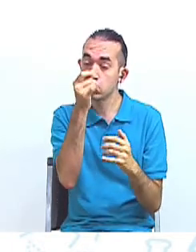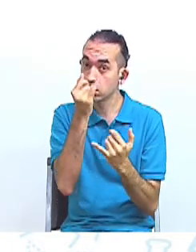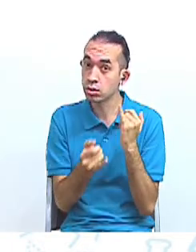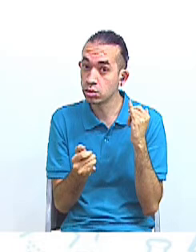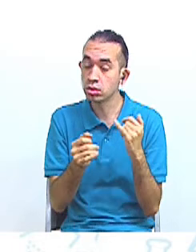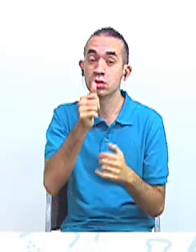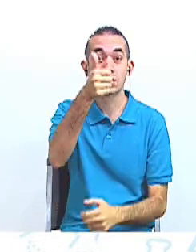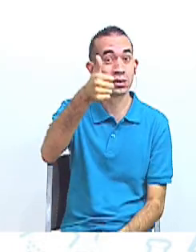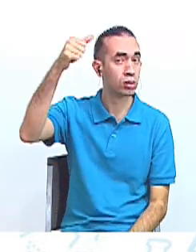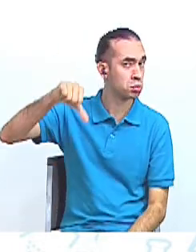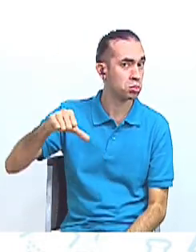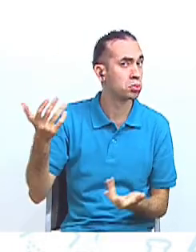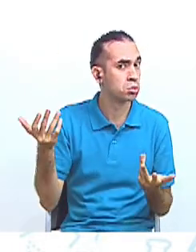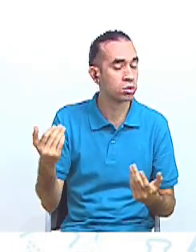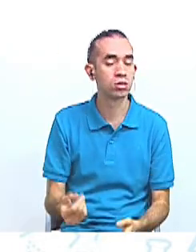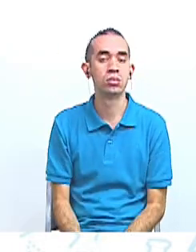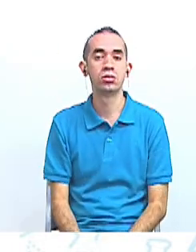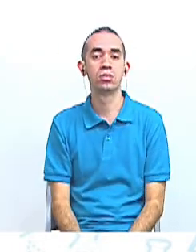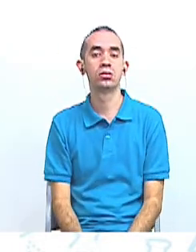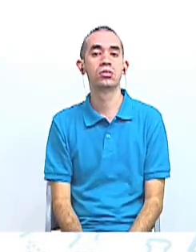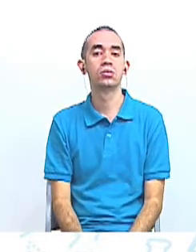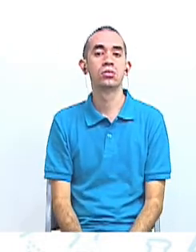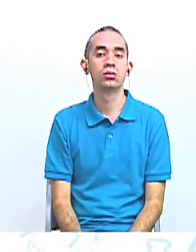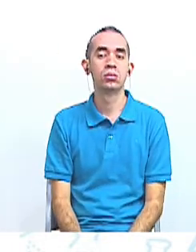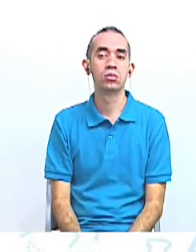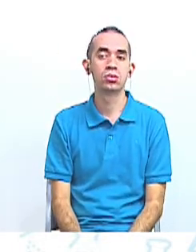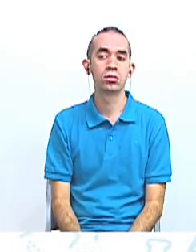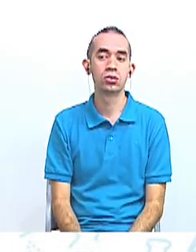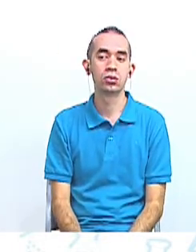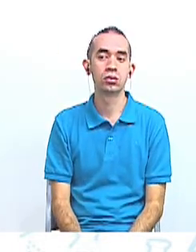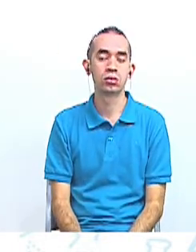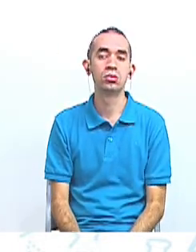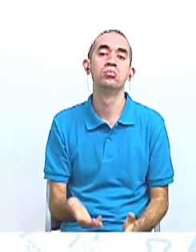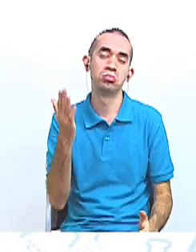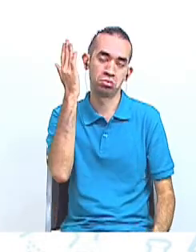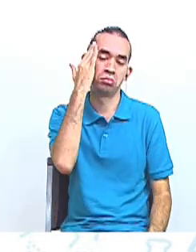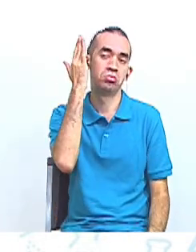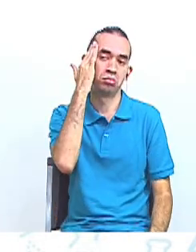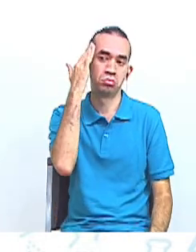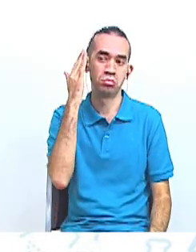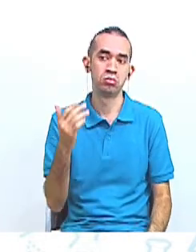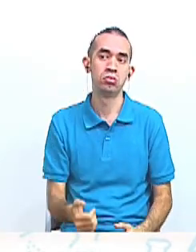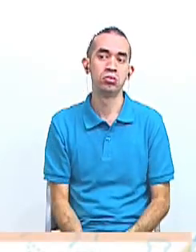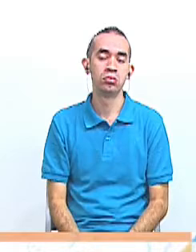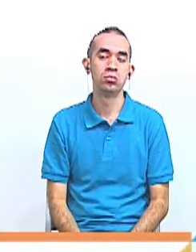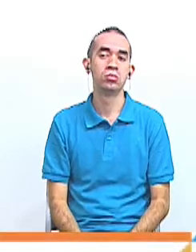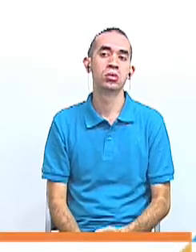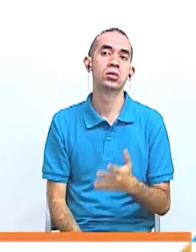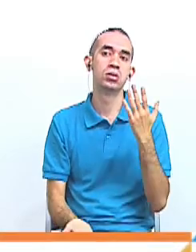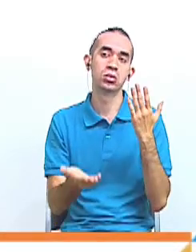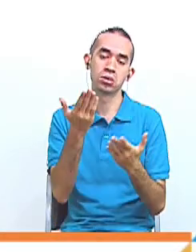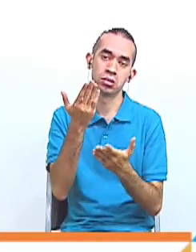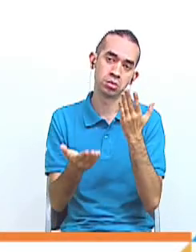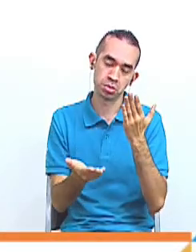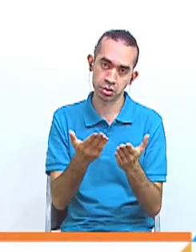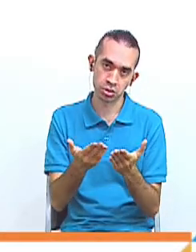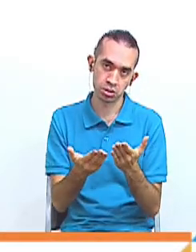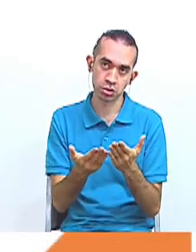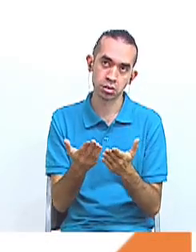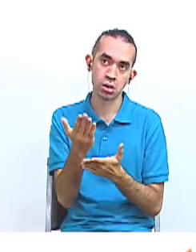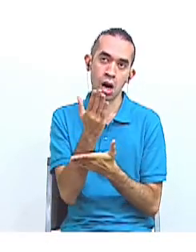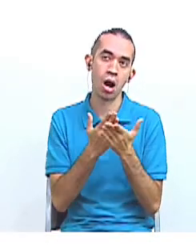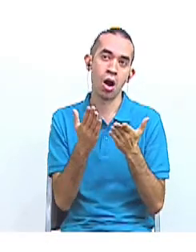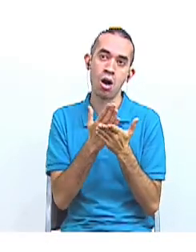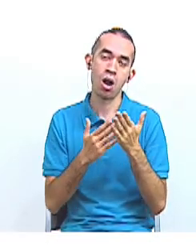or no? Okay, I know as a matter of fact that probably we have one of the tasks that